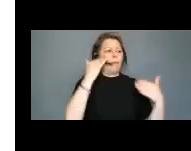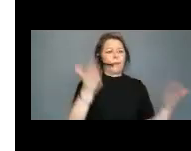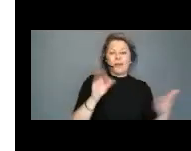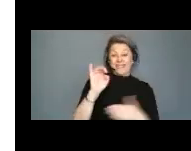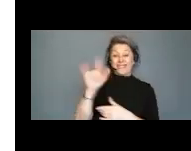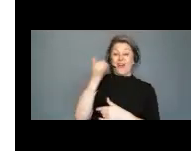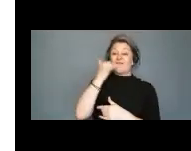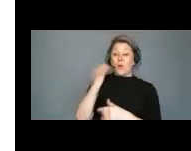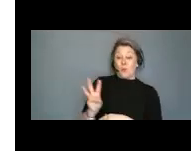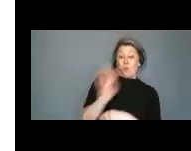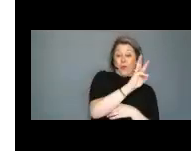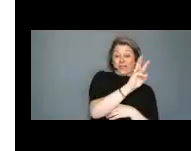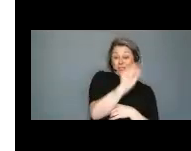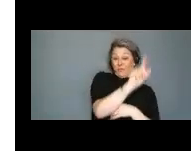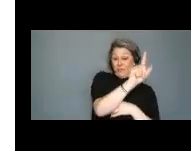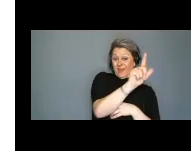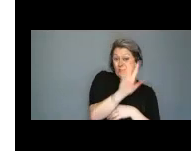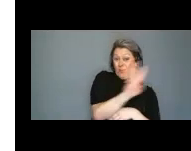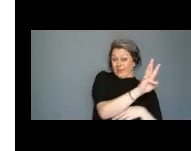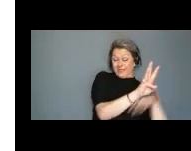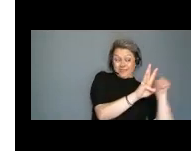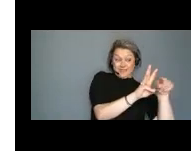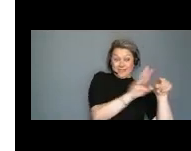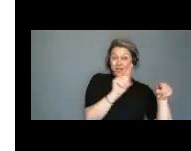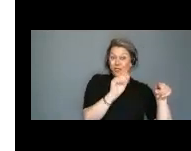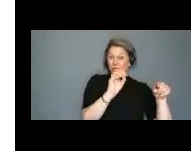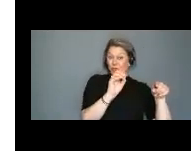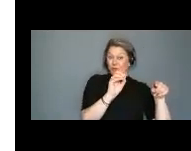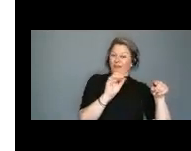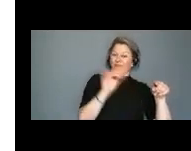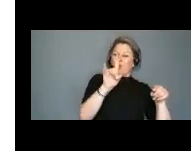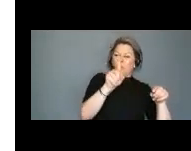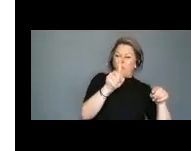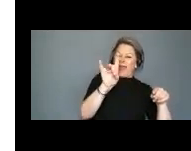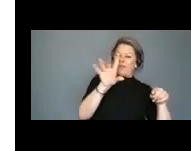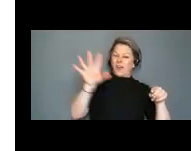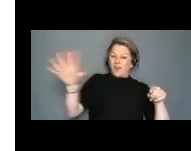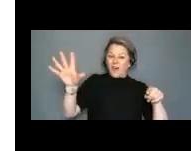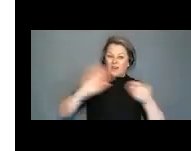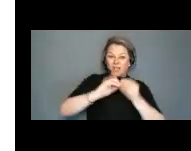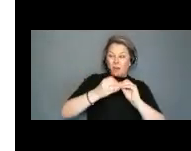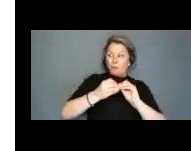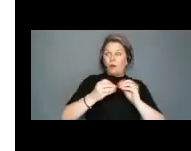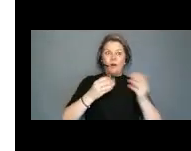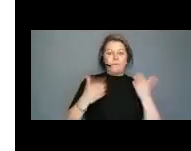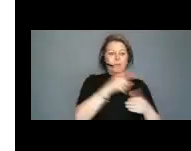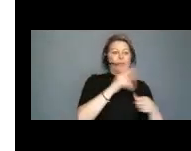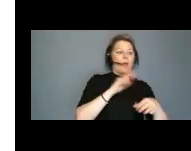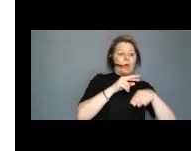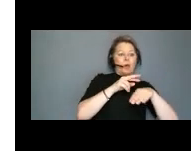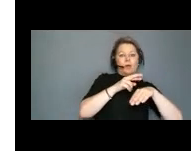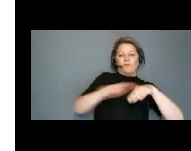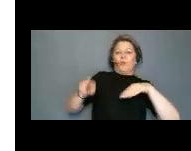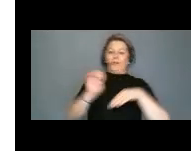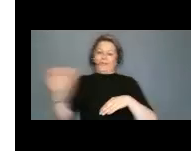west coast of the island, but the toll-free number doesn't know where you are, so it may route you first to Eastern, but then they would connect